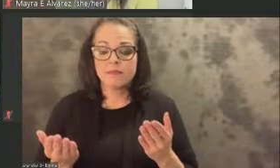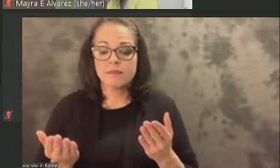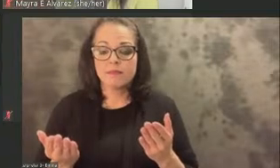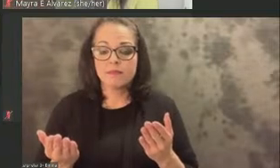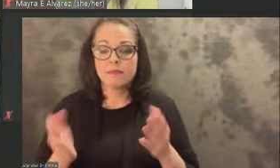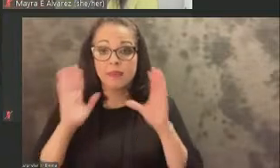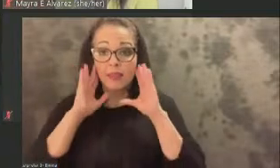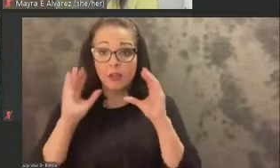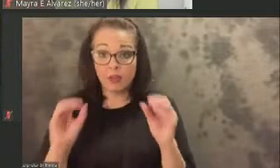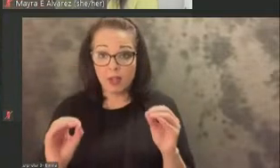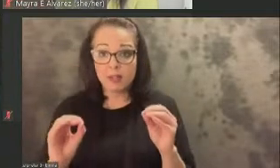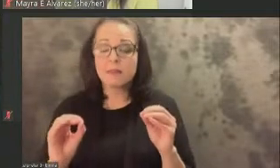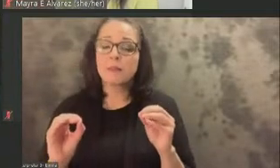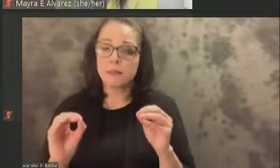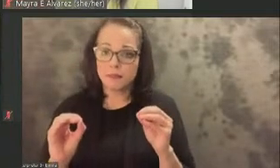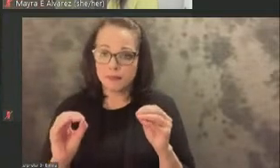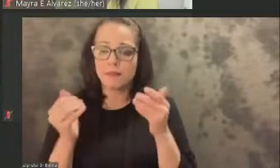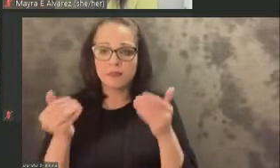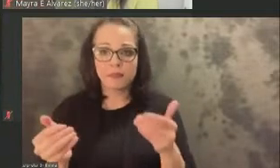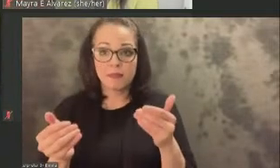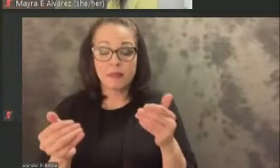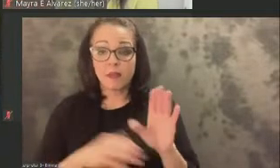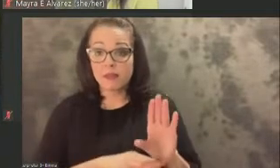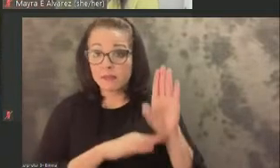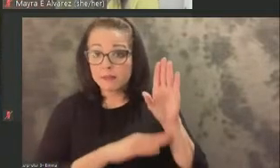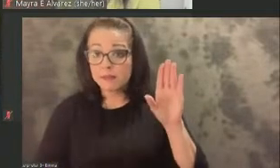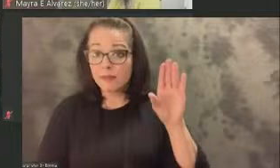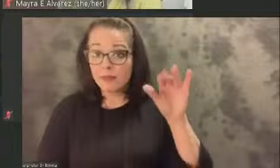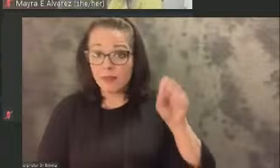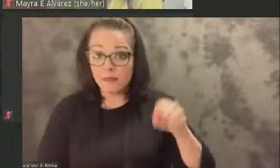Right, hearing none. Yays, please.